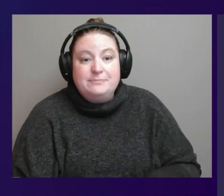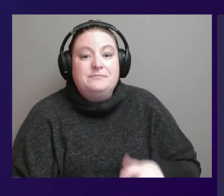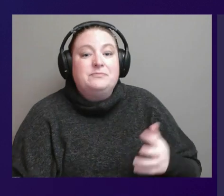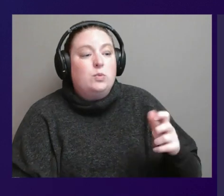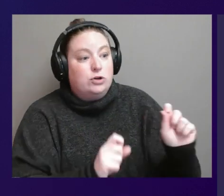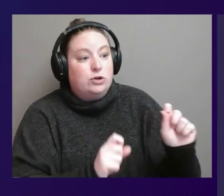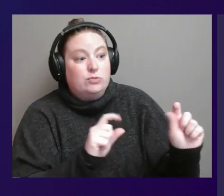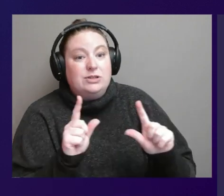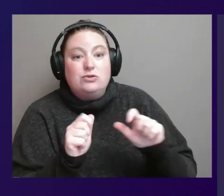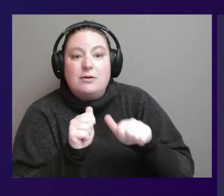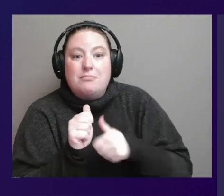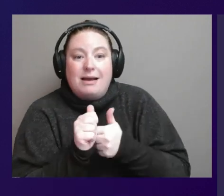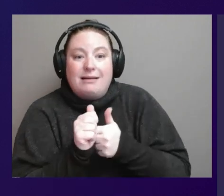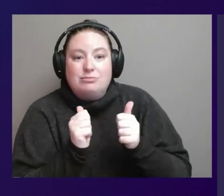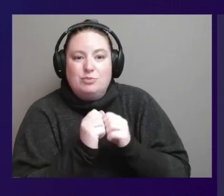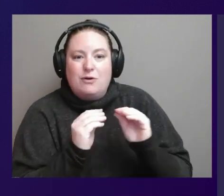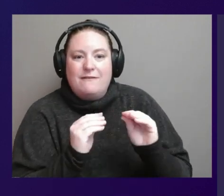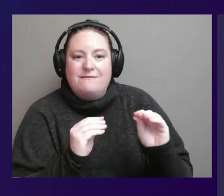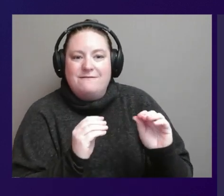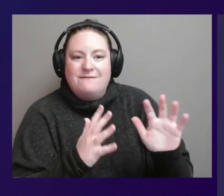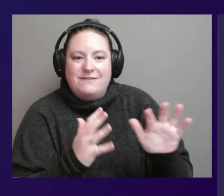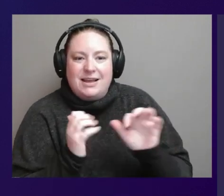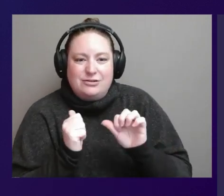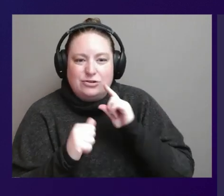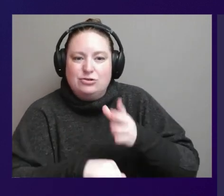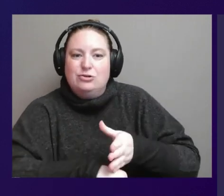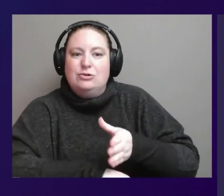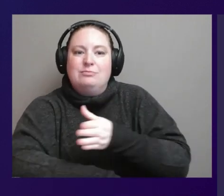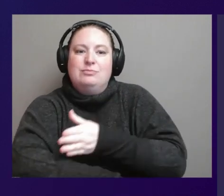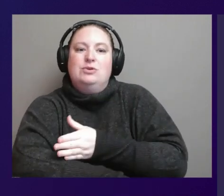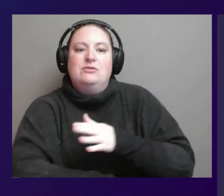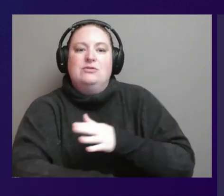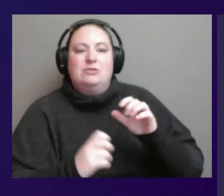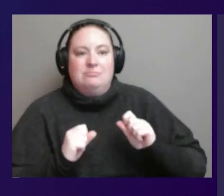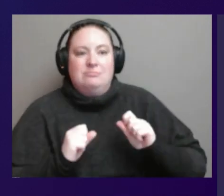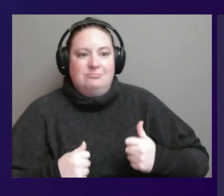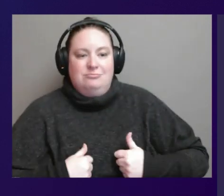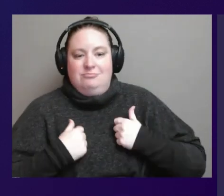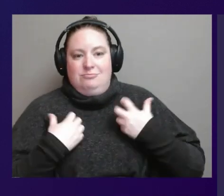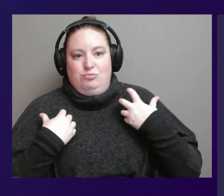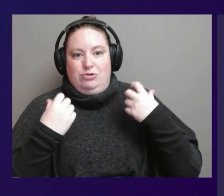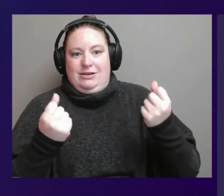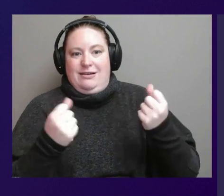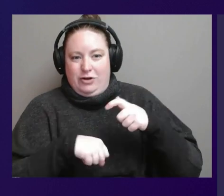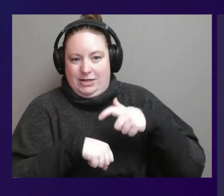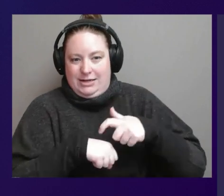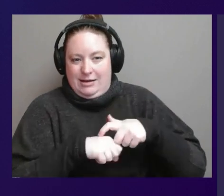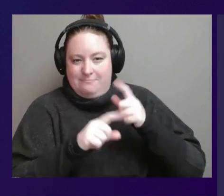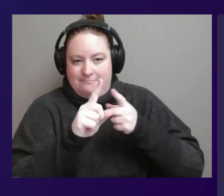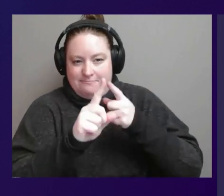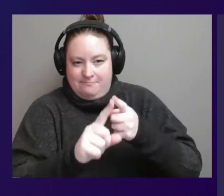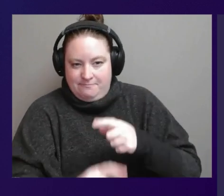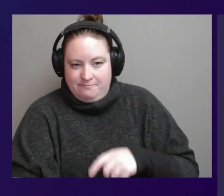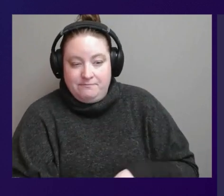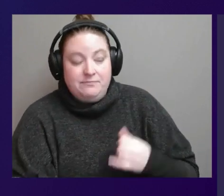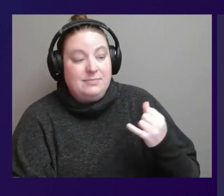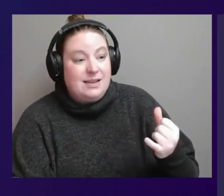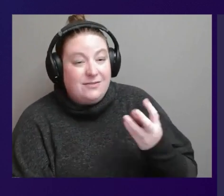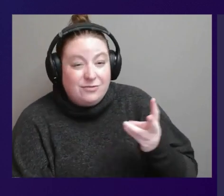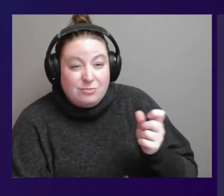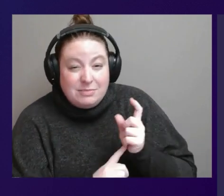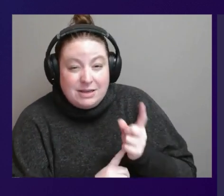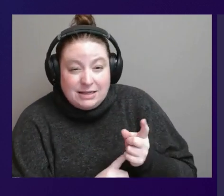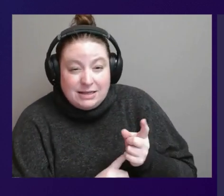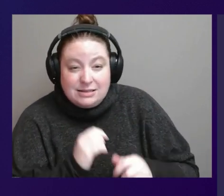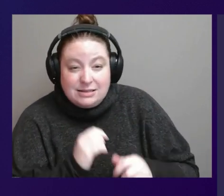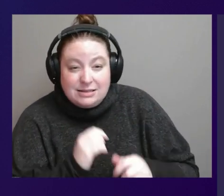to improve recovery time objectives. With restores now starting in minutes, Commvault was able to restore certain backed